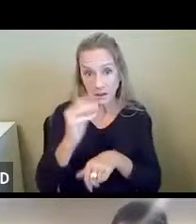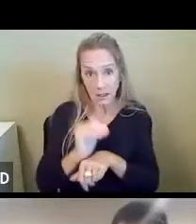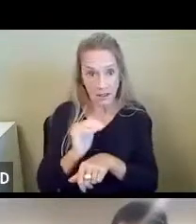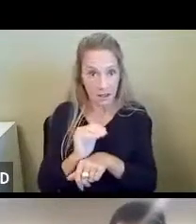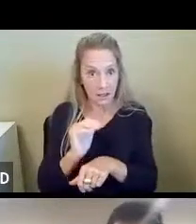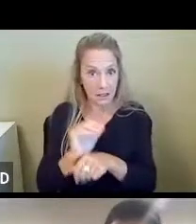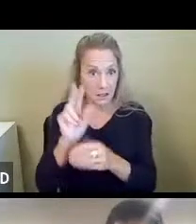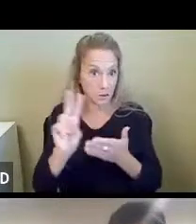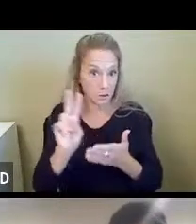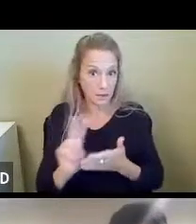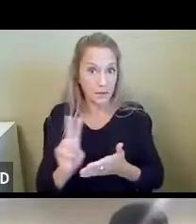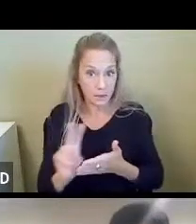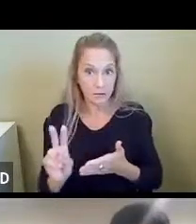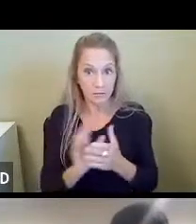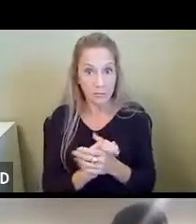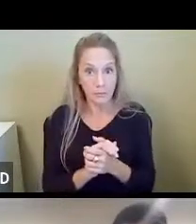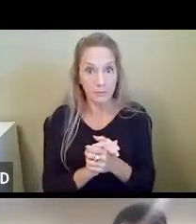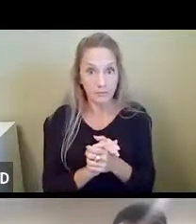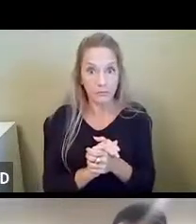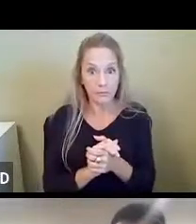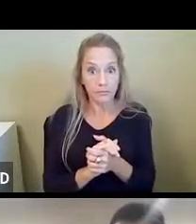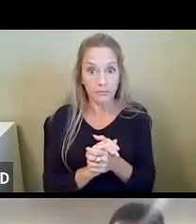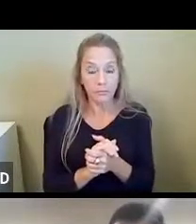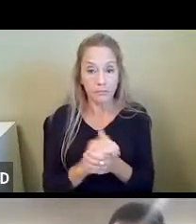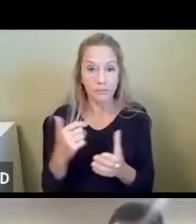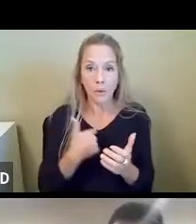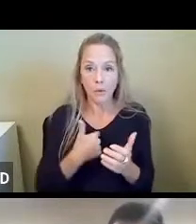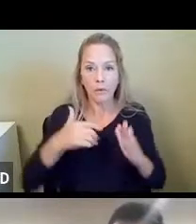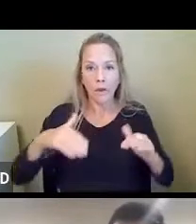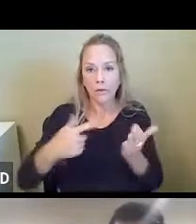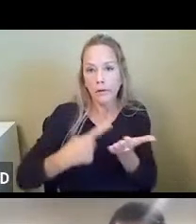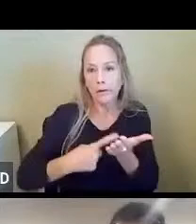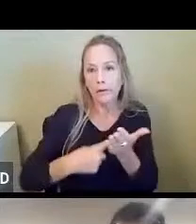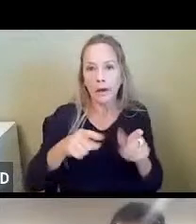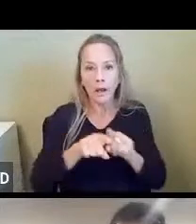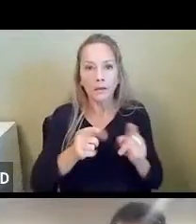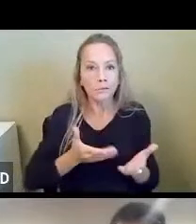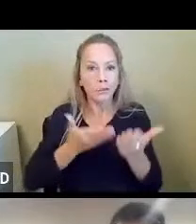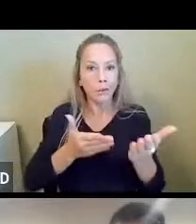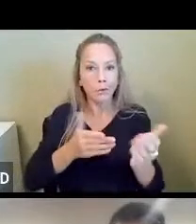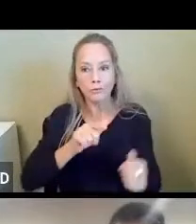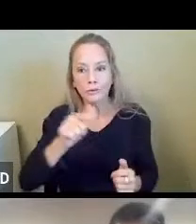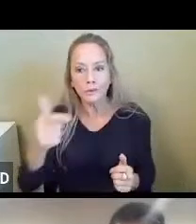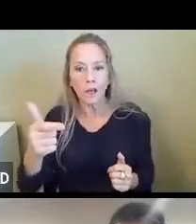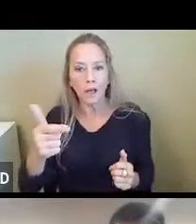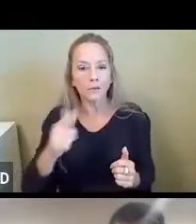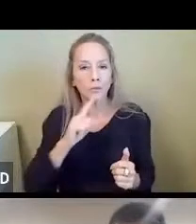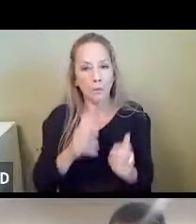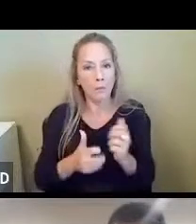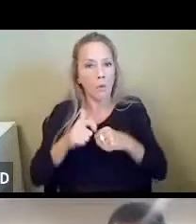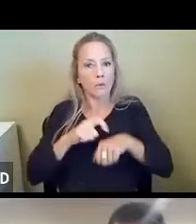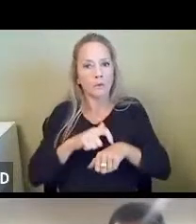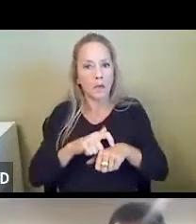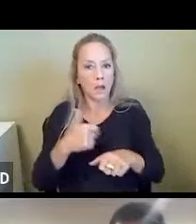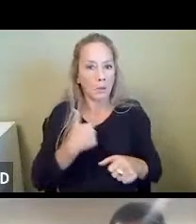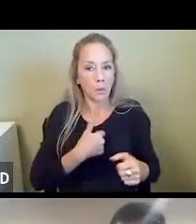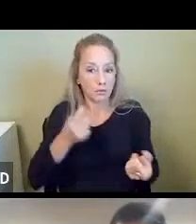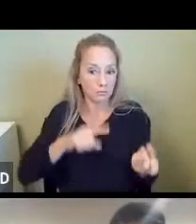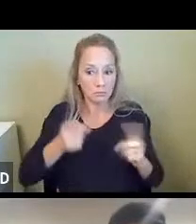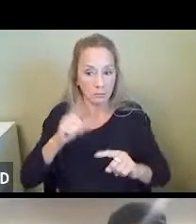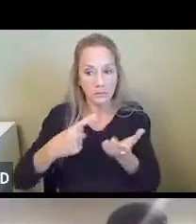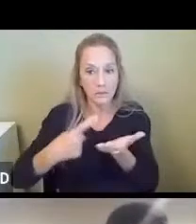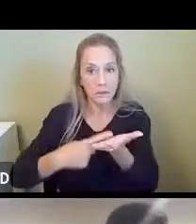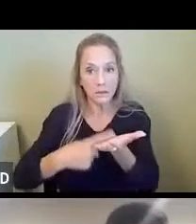And so, I don't think we've ever conducted this as a motion and a second and all those kind of things. I think it's generally been consensus discussion,